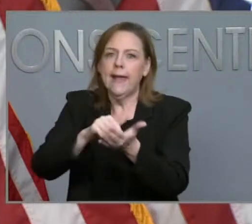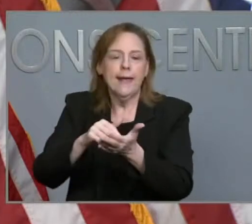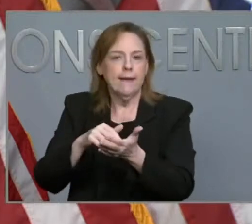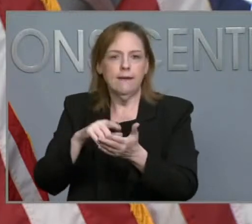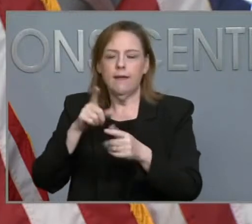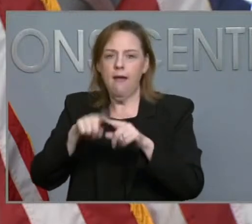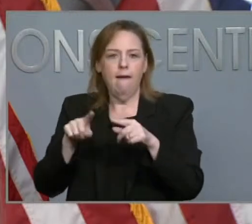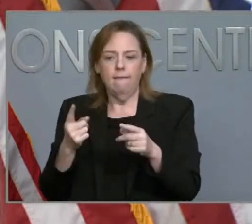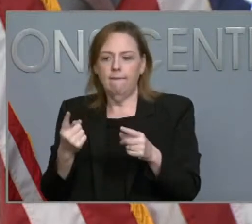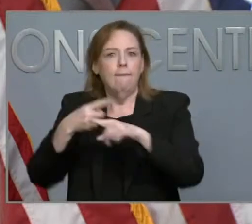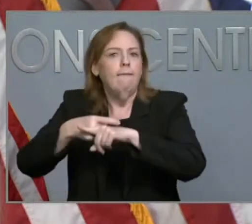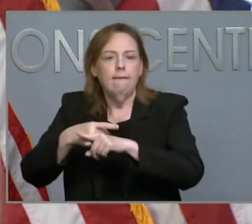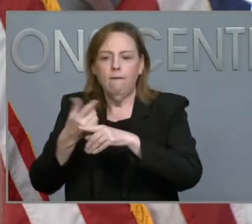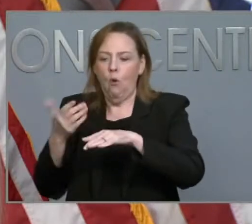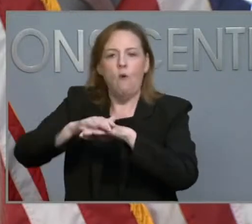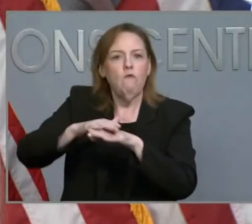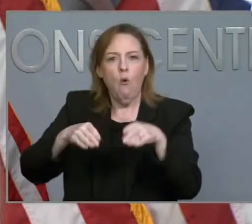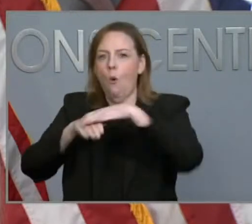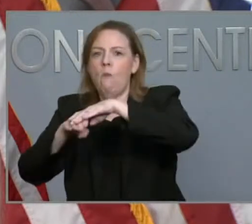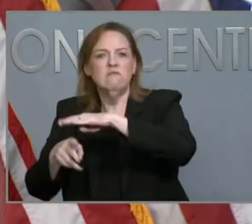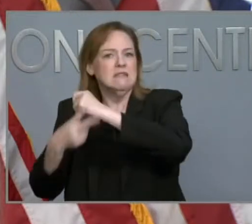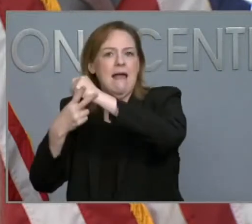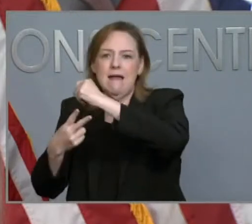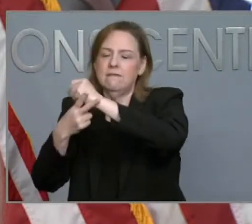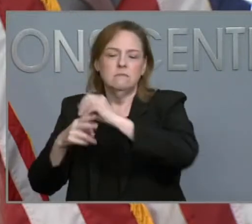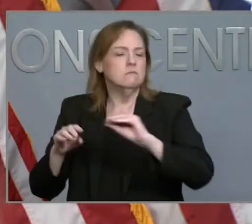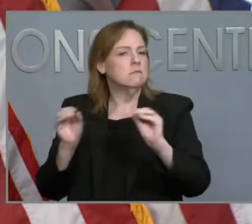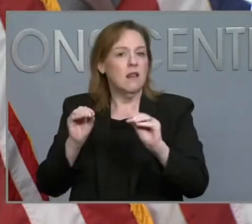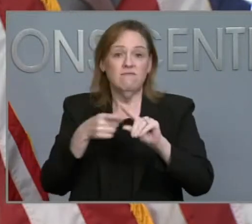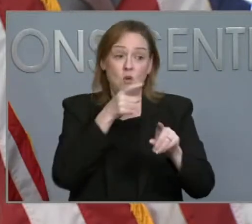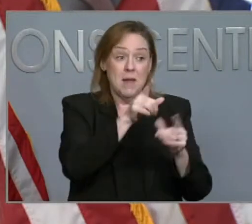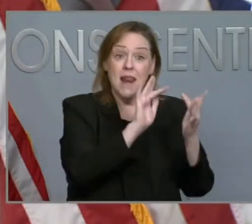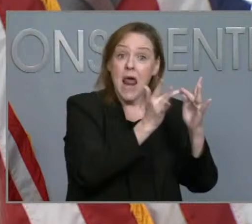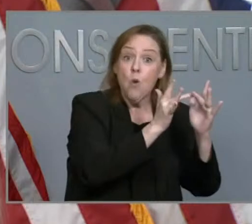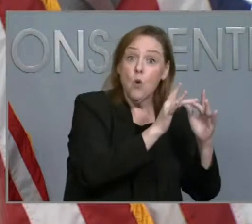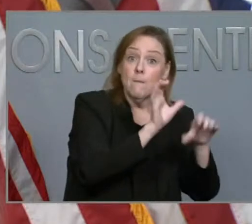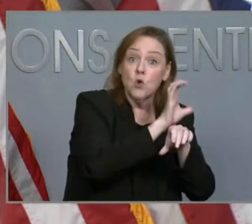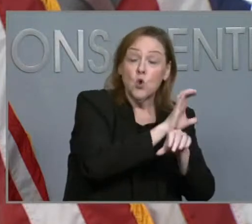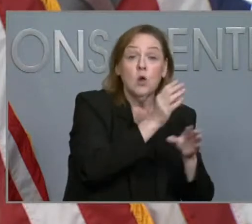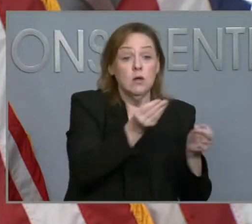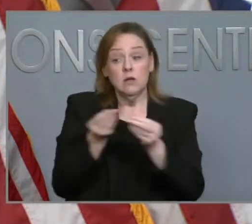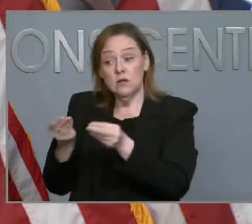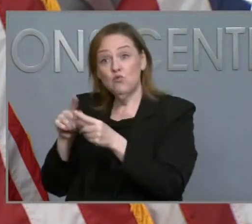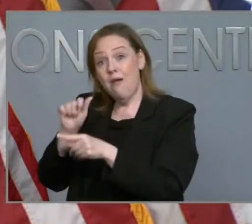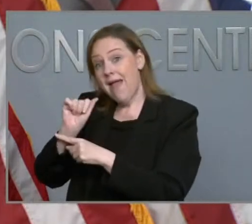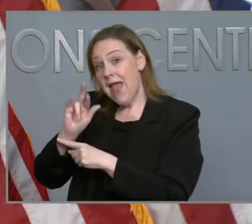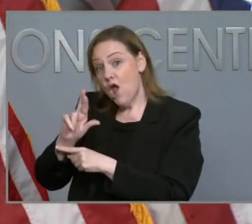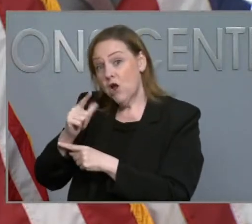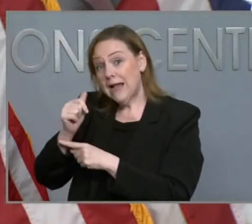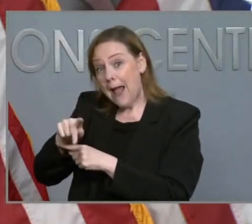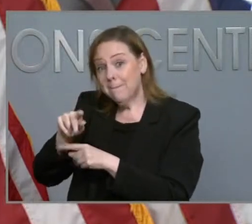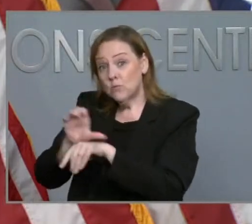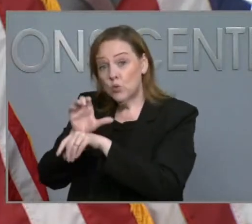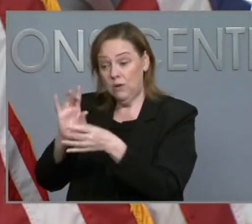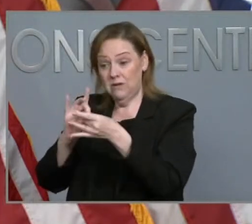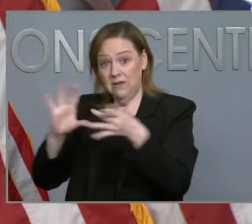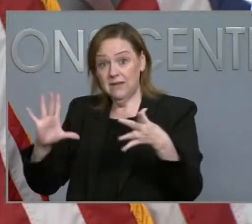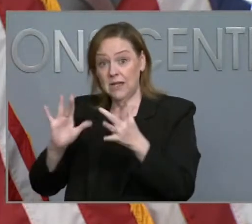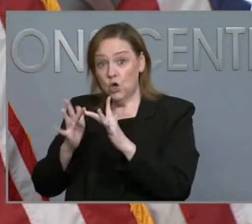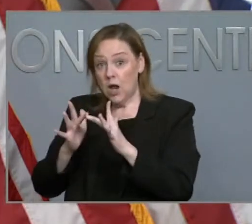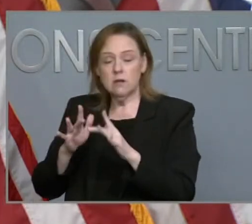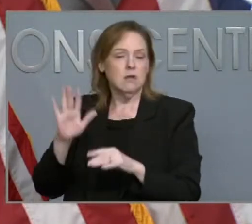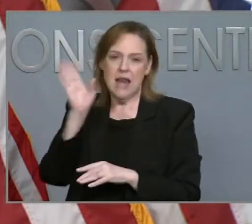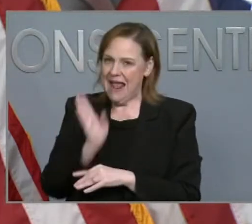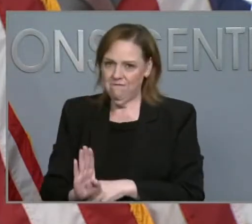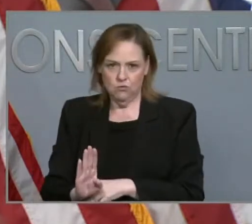cross, that again, they don't take anything from a networked computer back to an air-gapped computer. So that's for